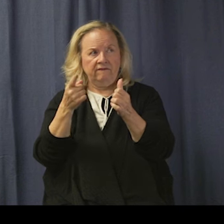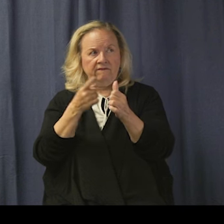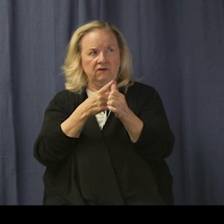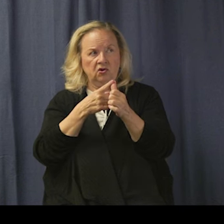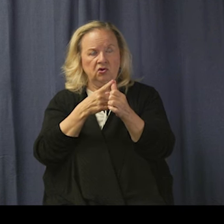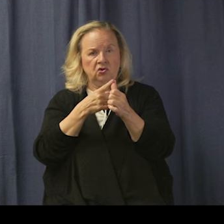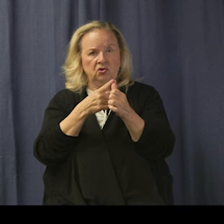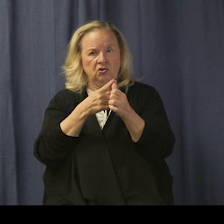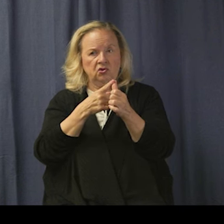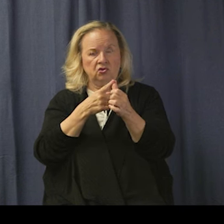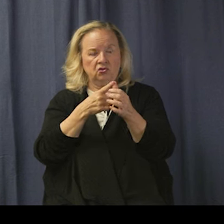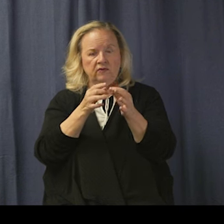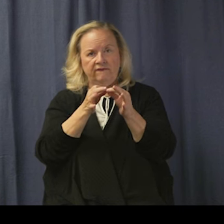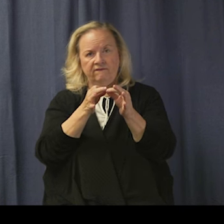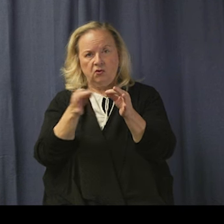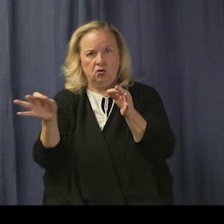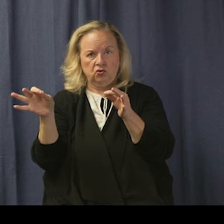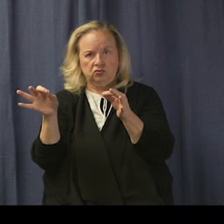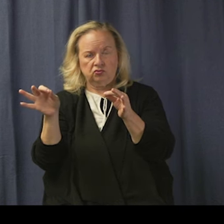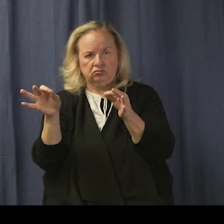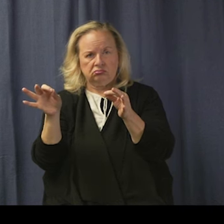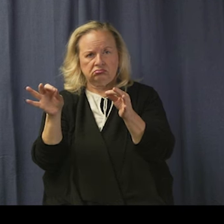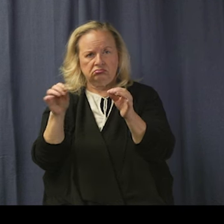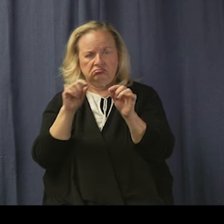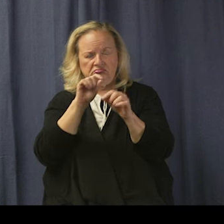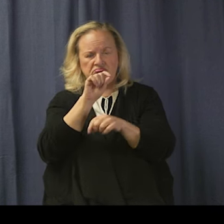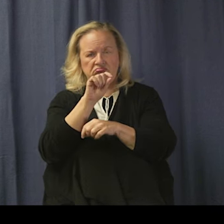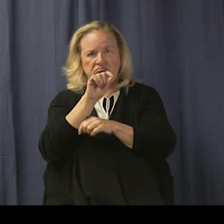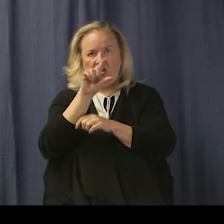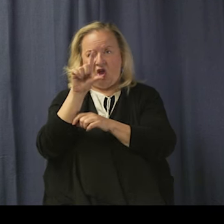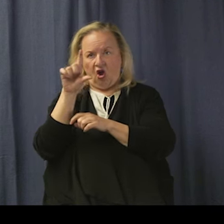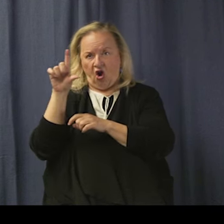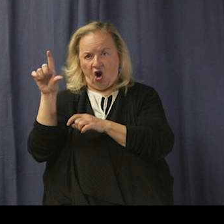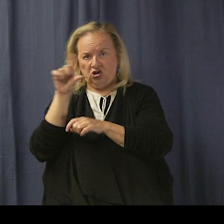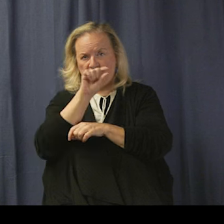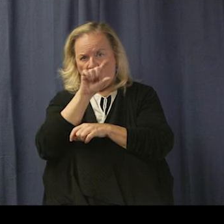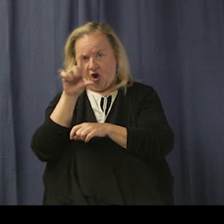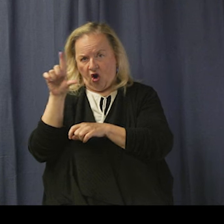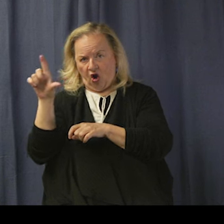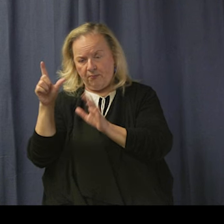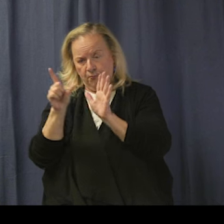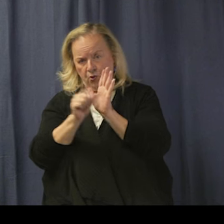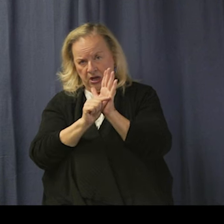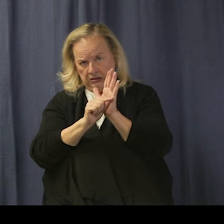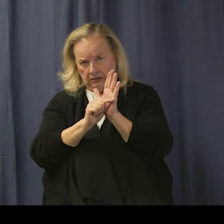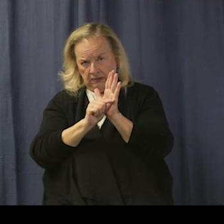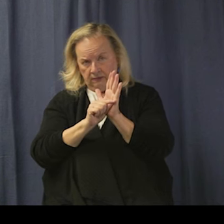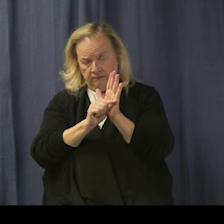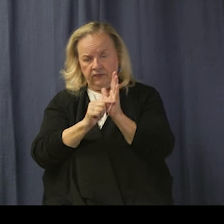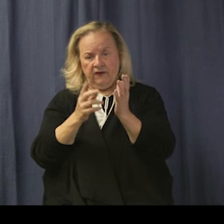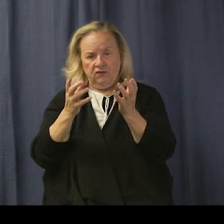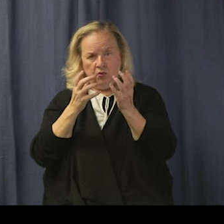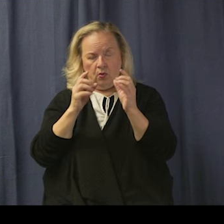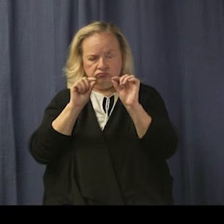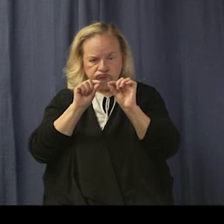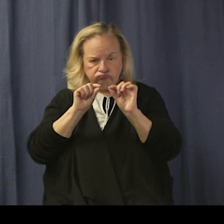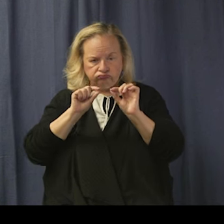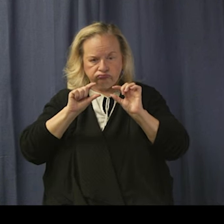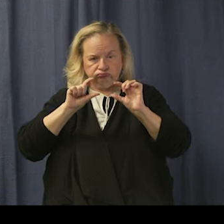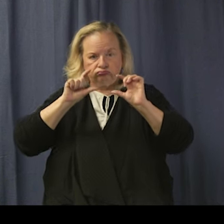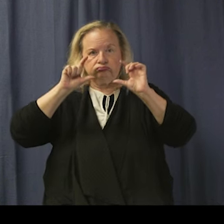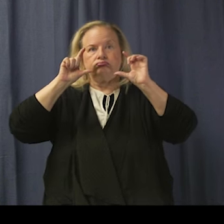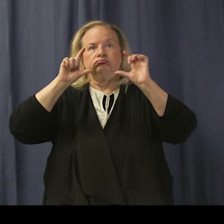verse. And it's already done with very large and nice characters. But if you want it bigger, and I know and I appreciate, and